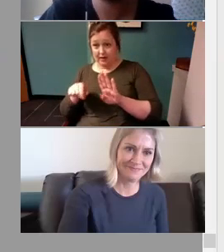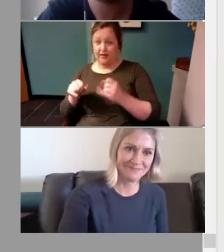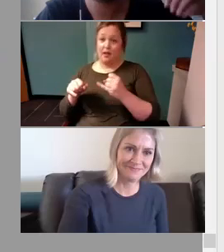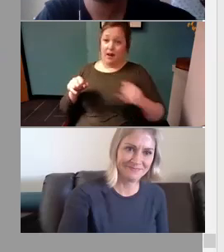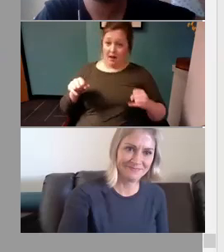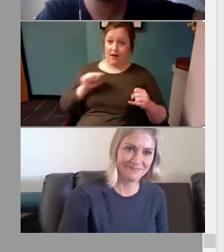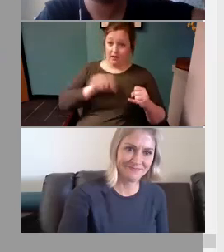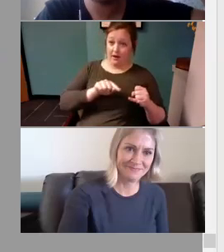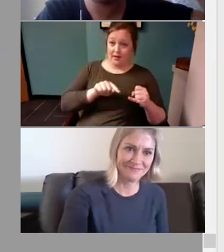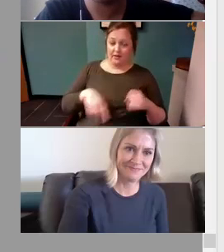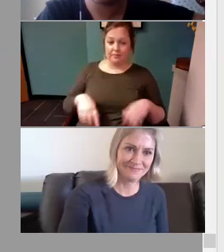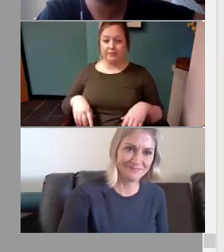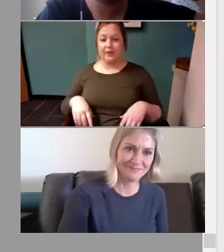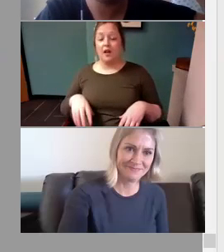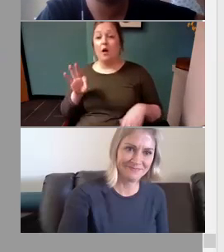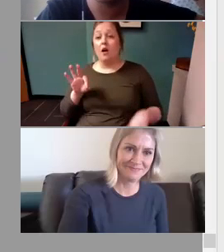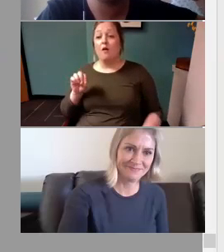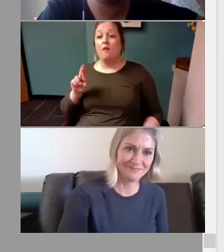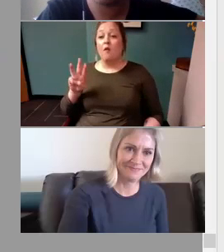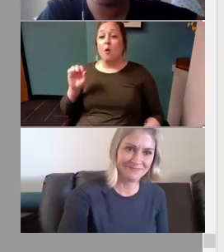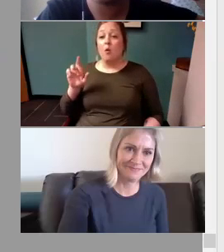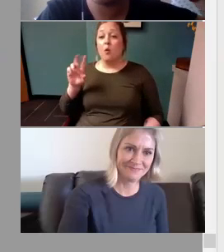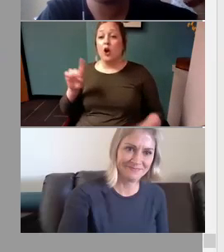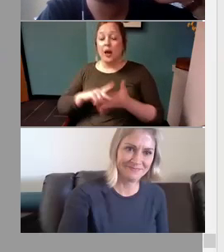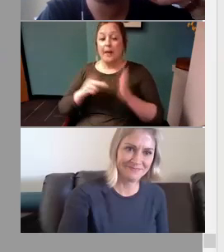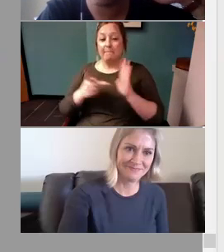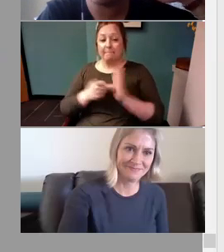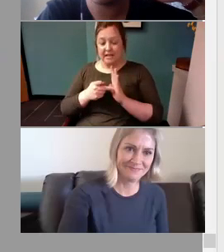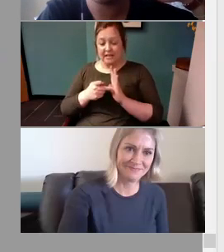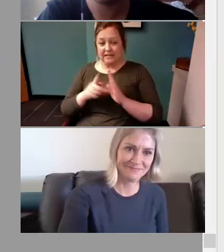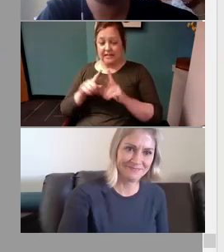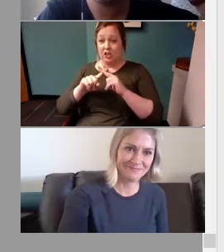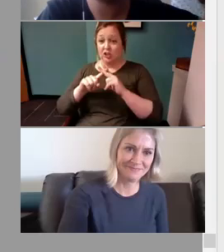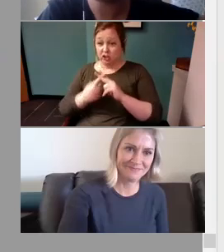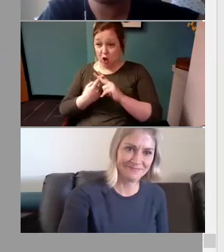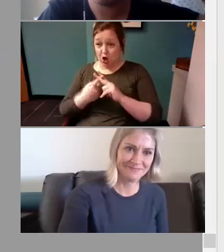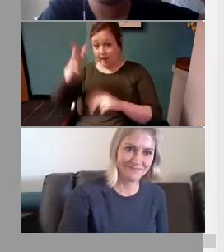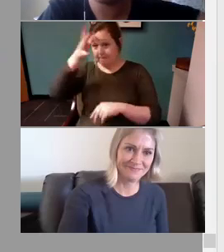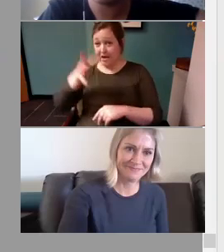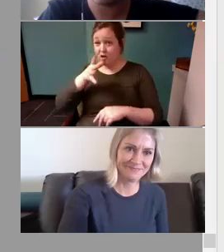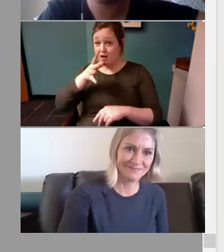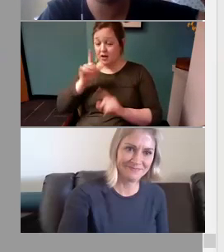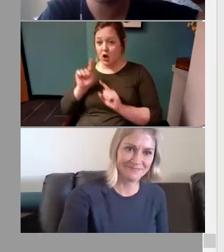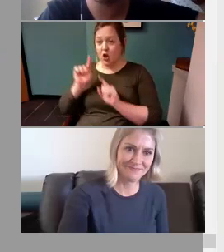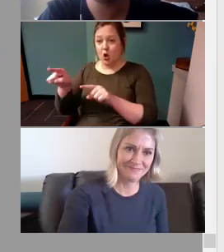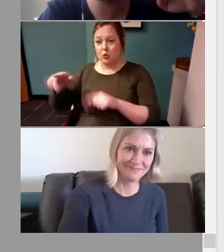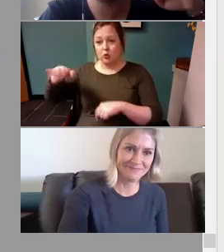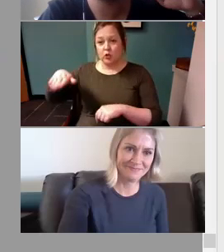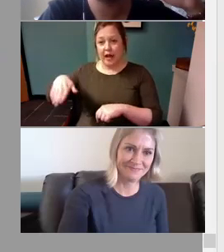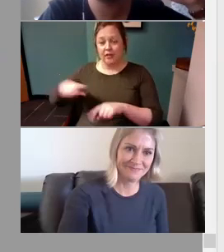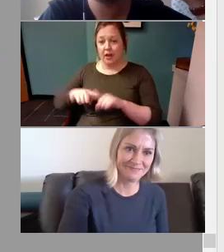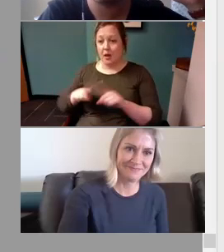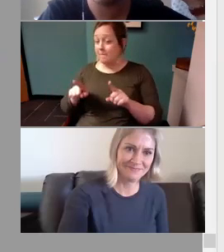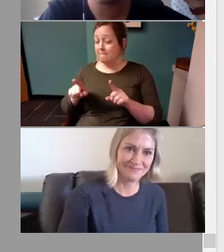forward edge is basically any edge that goes from a parent node to a child node, but that particular edge was not